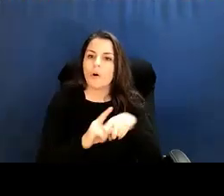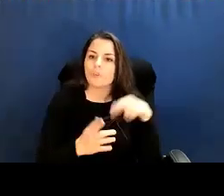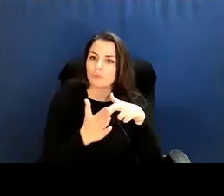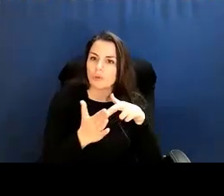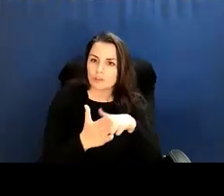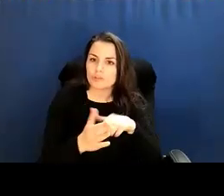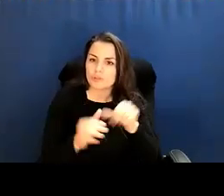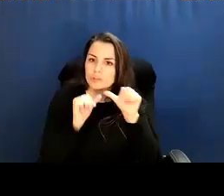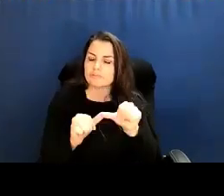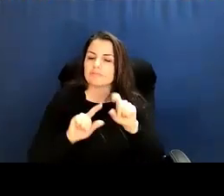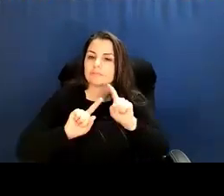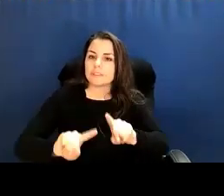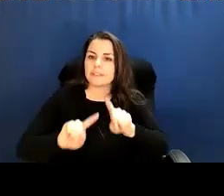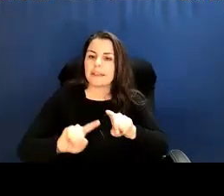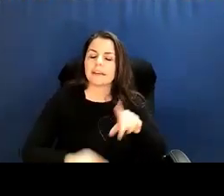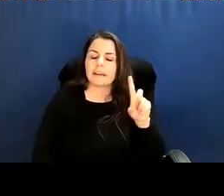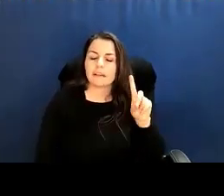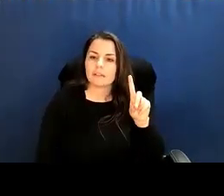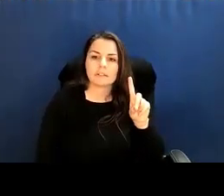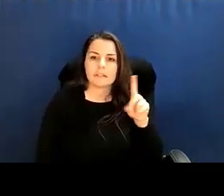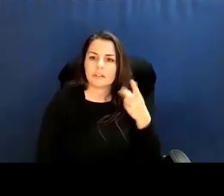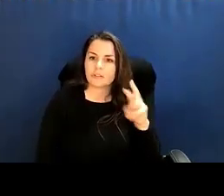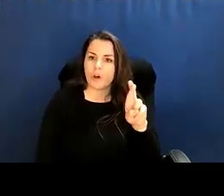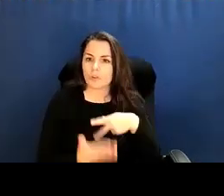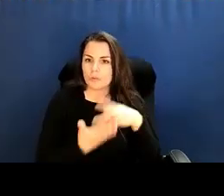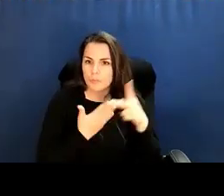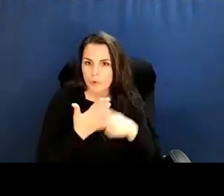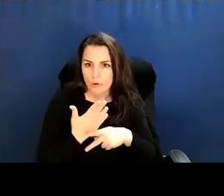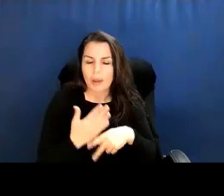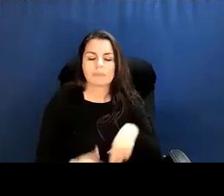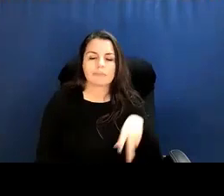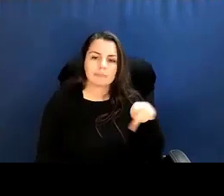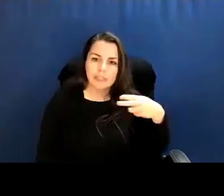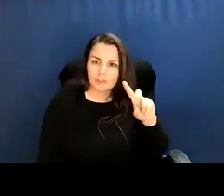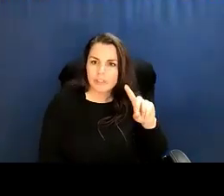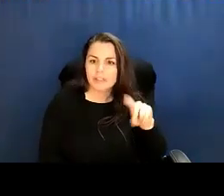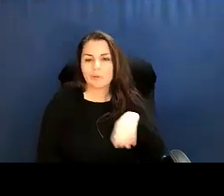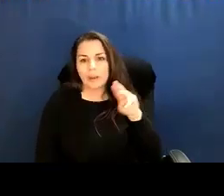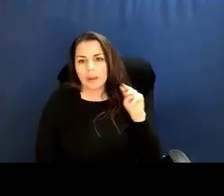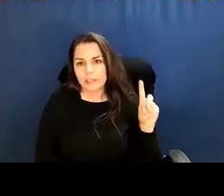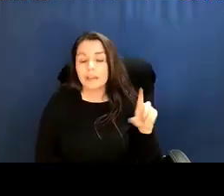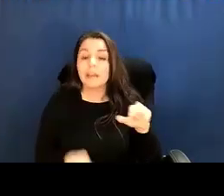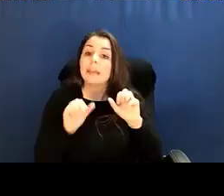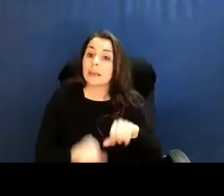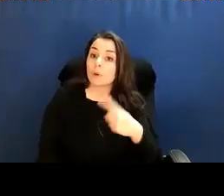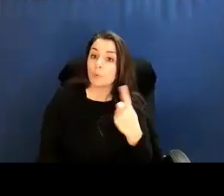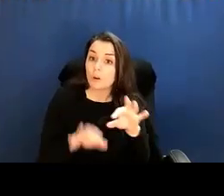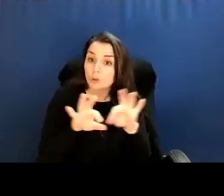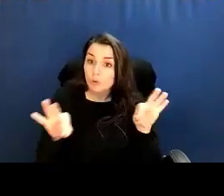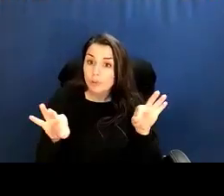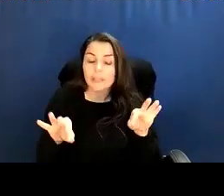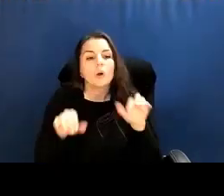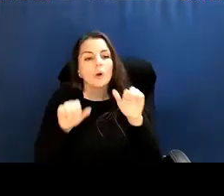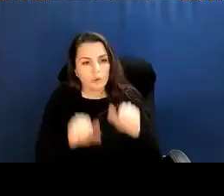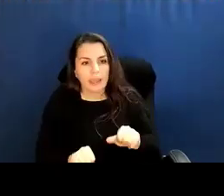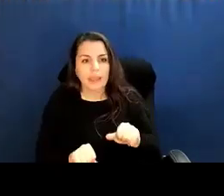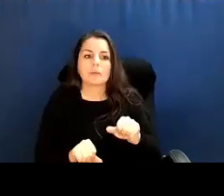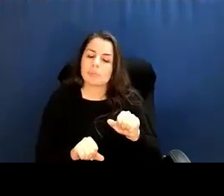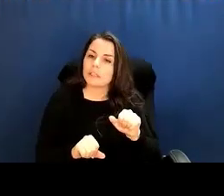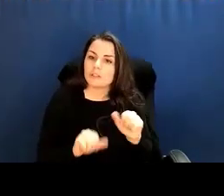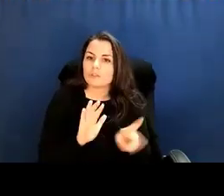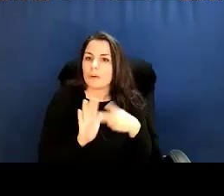program of some kind. This could be a single degree program or a dual degree program, such as an MD, PhD program. And we'll